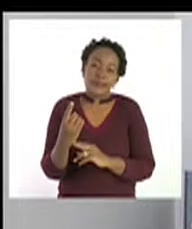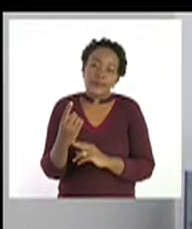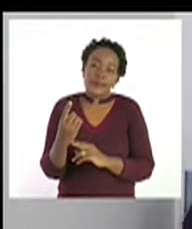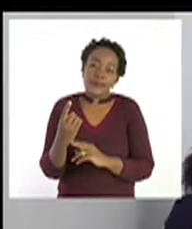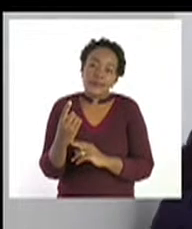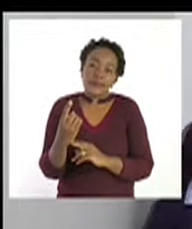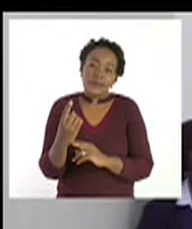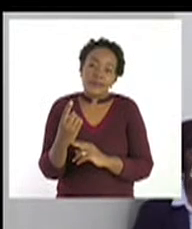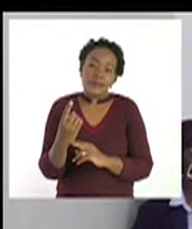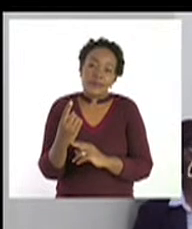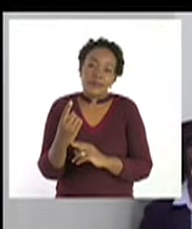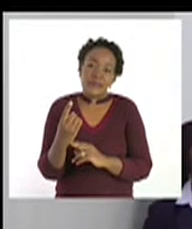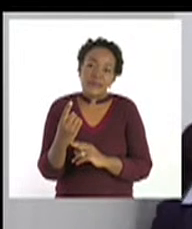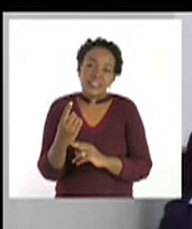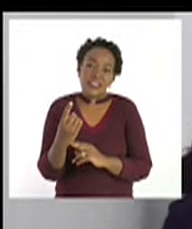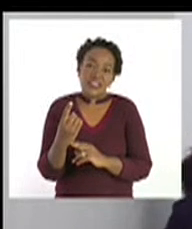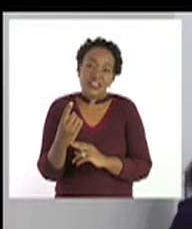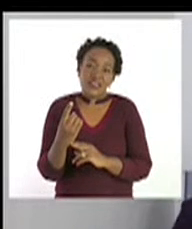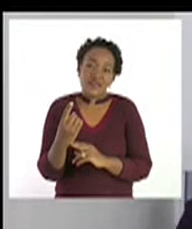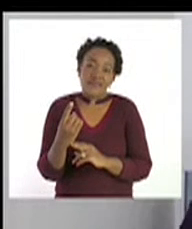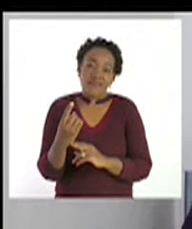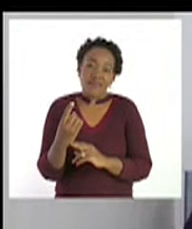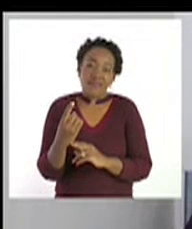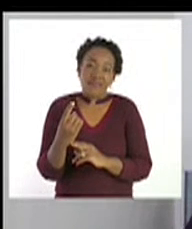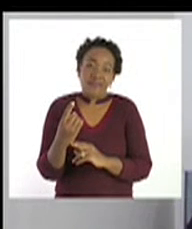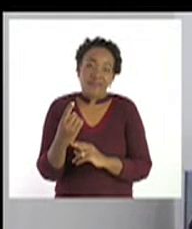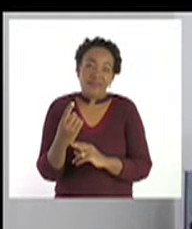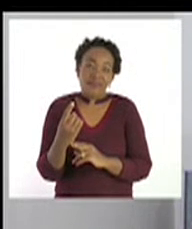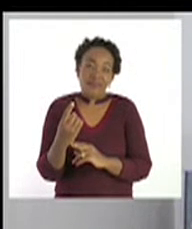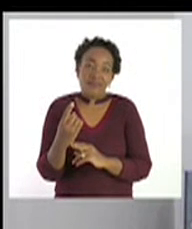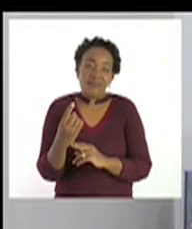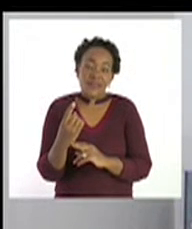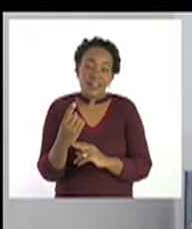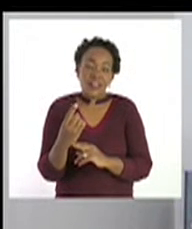So like this, it will be